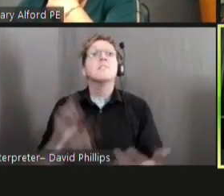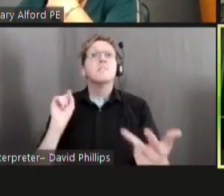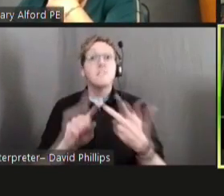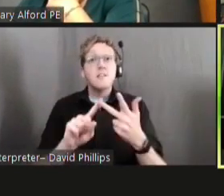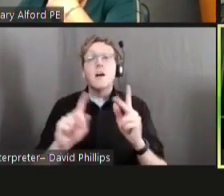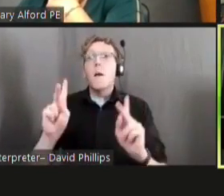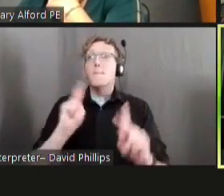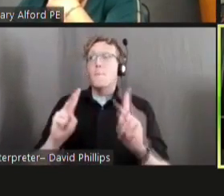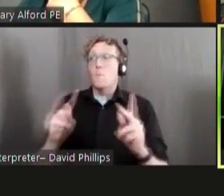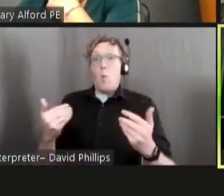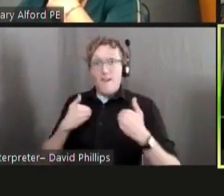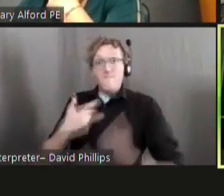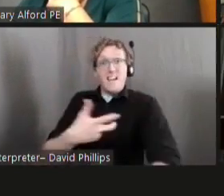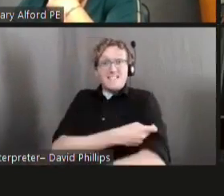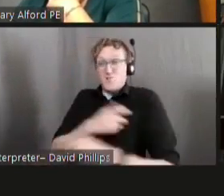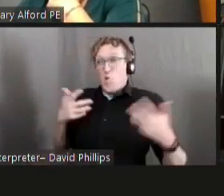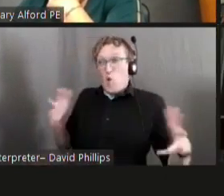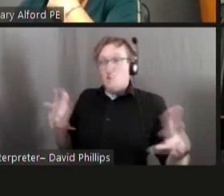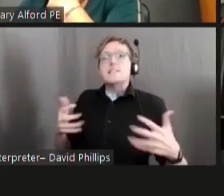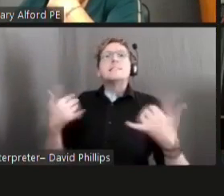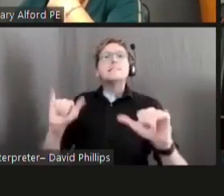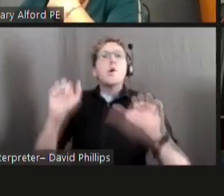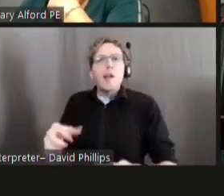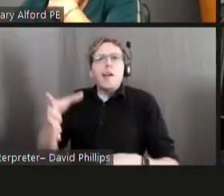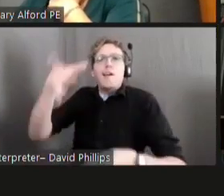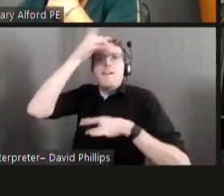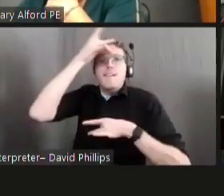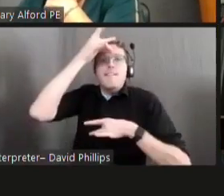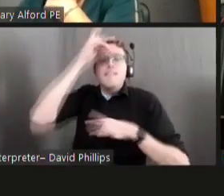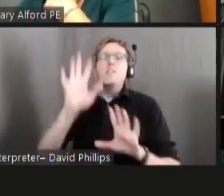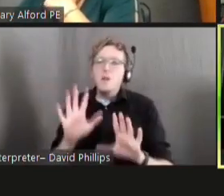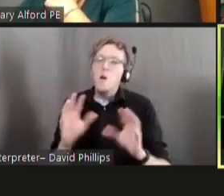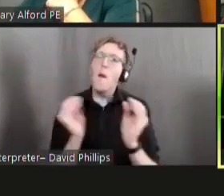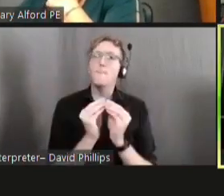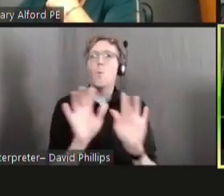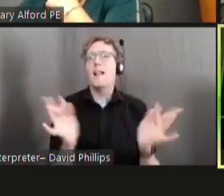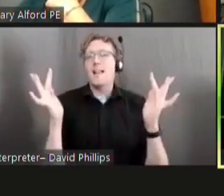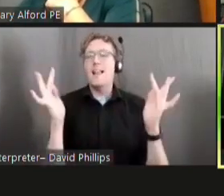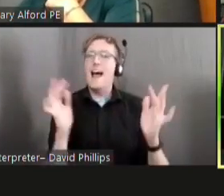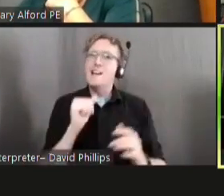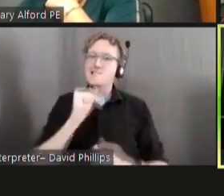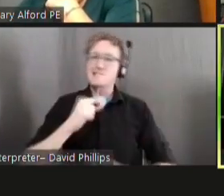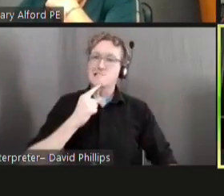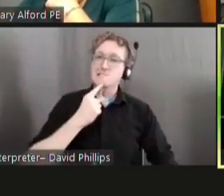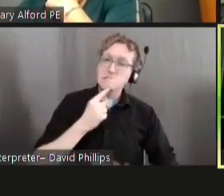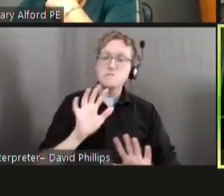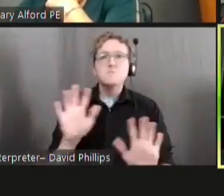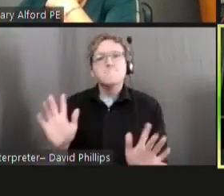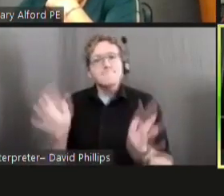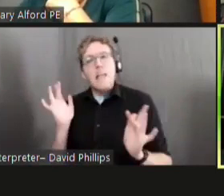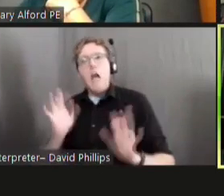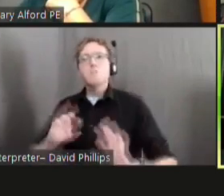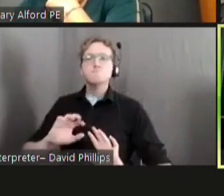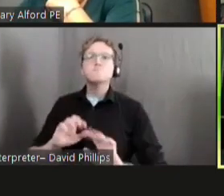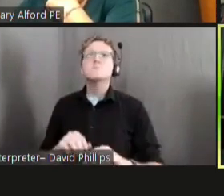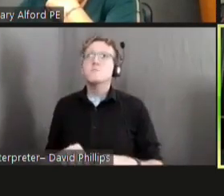that are vaccinated can still get infected, of course, with milder symptoms, at least right now, and they can still potentially